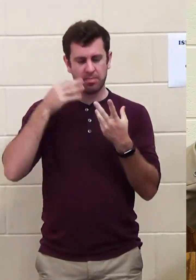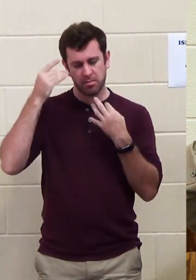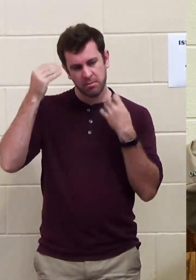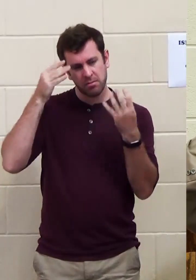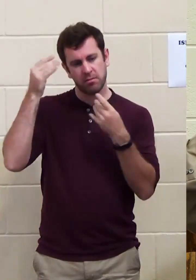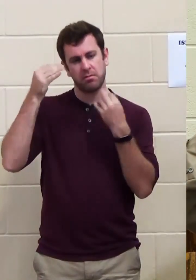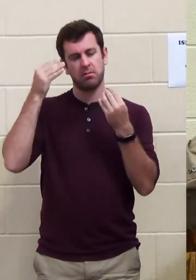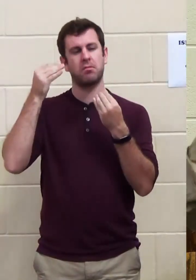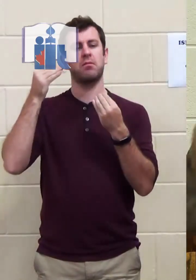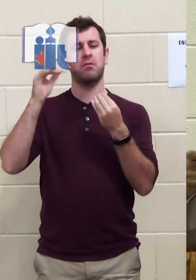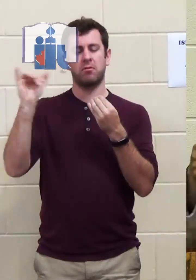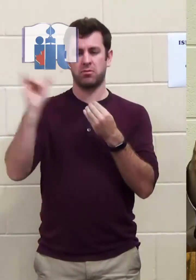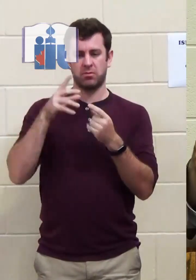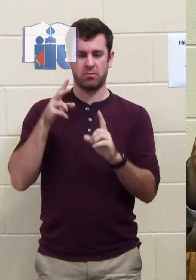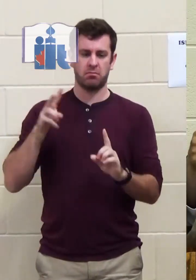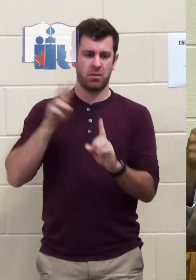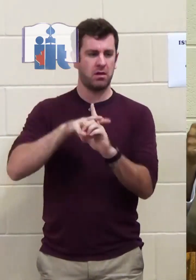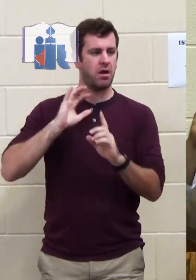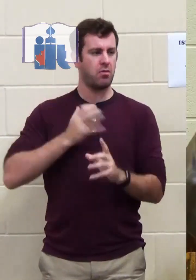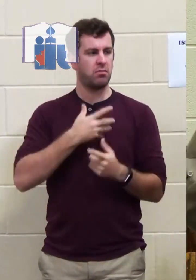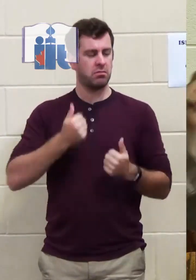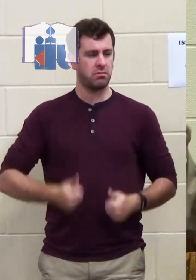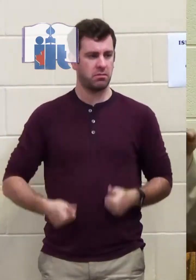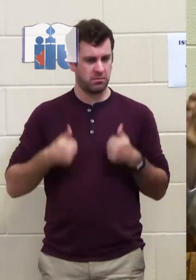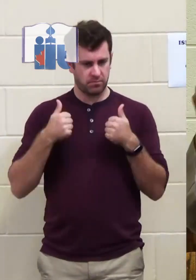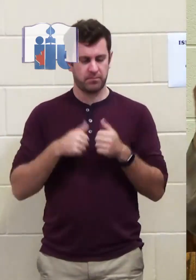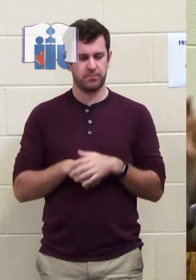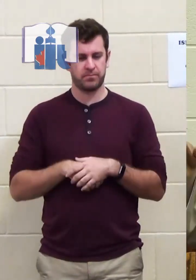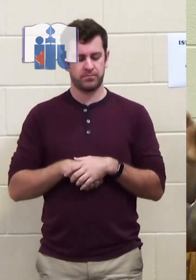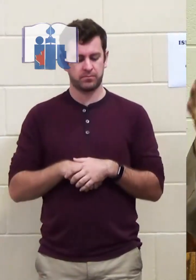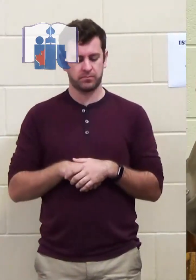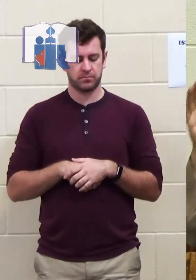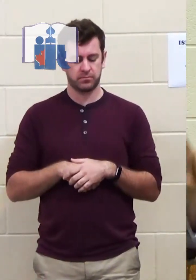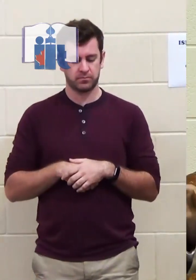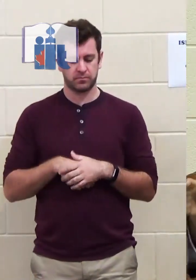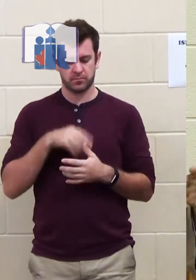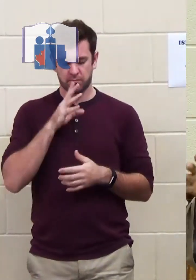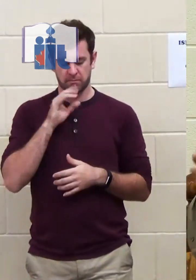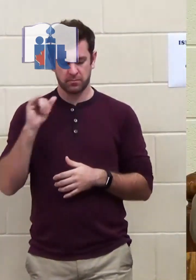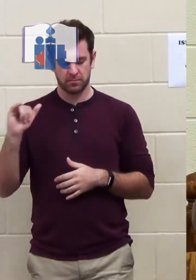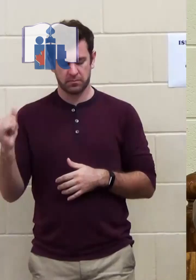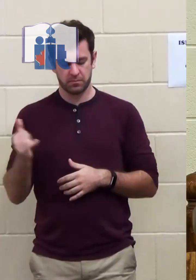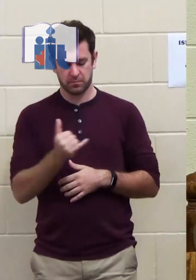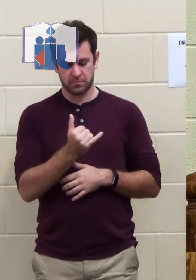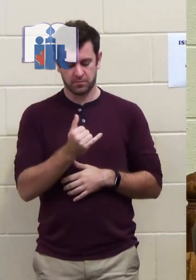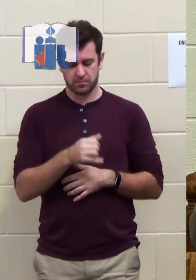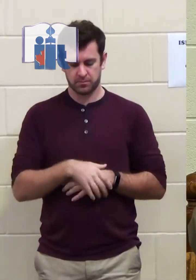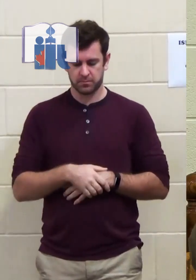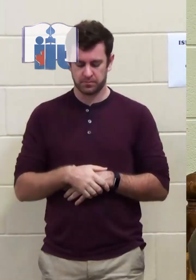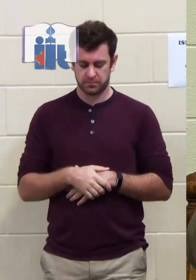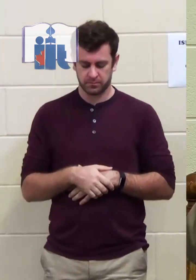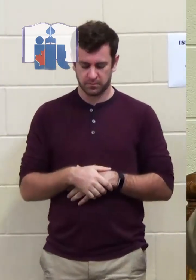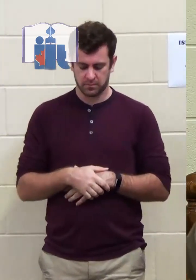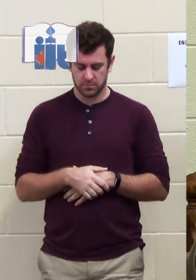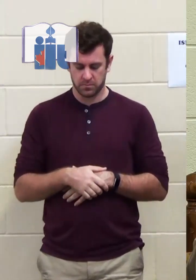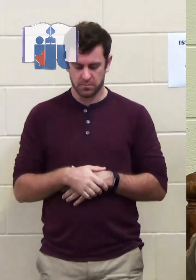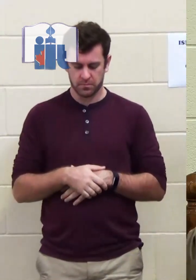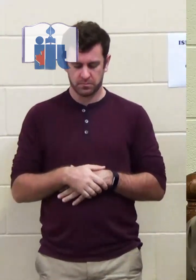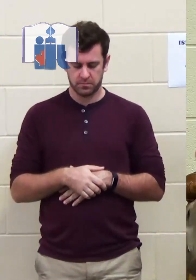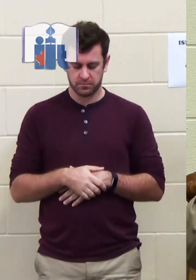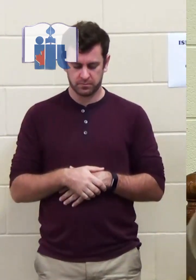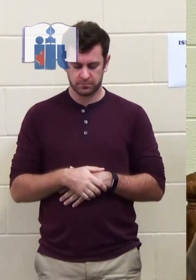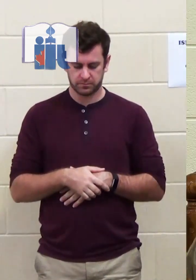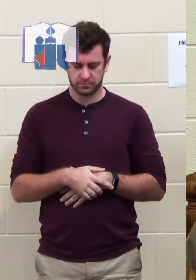it, and we would implement it. Al-yawma akmaltu lakum dinakum wa atmamtu alaykum